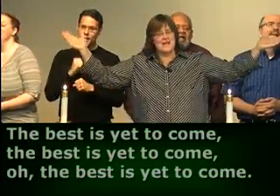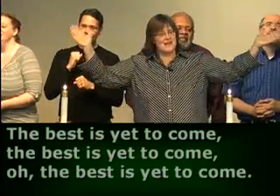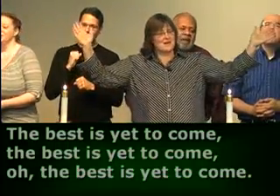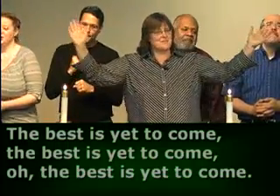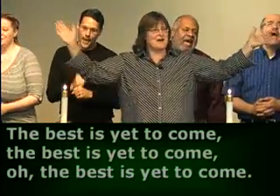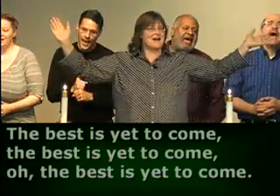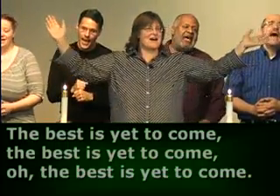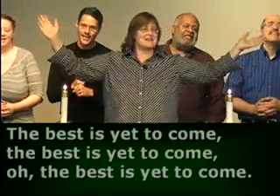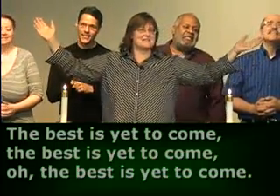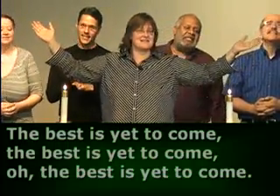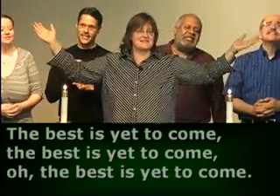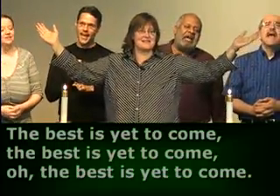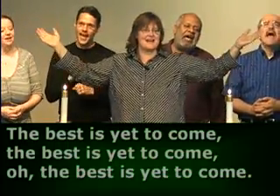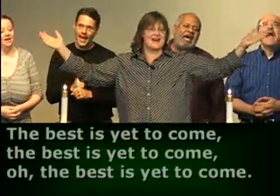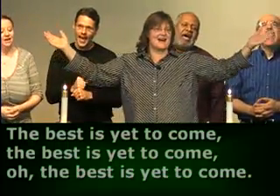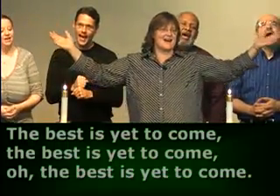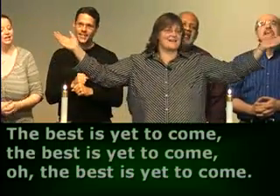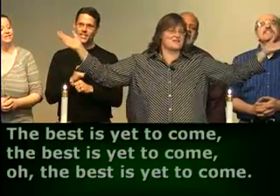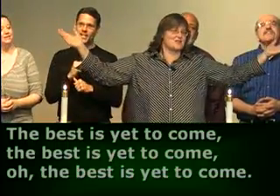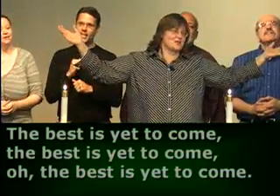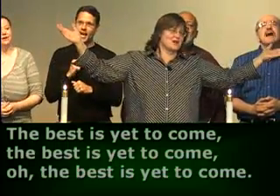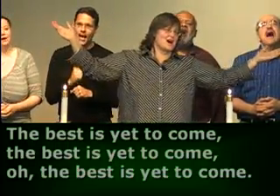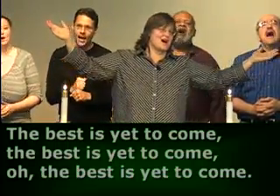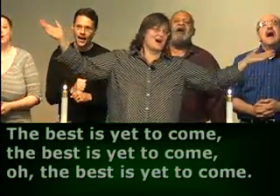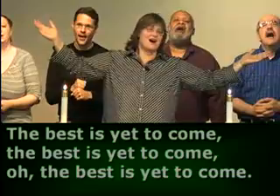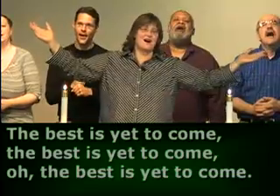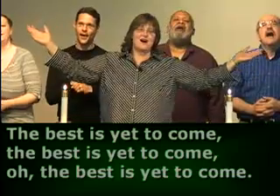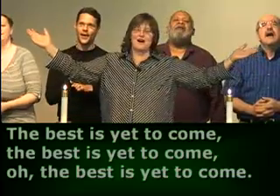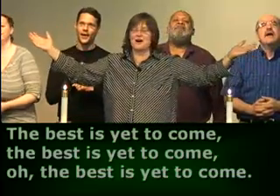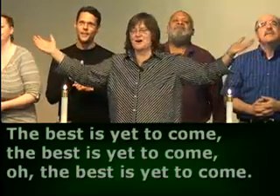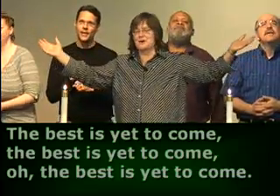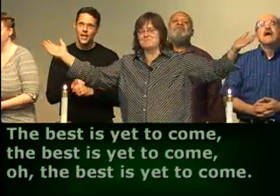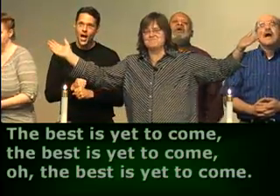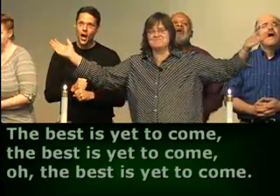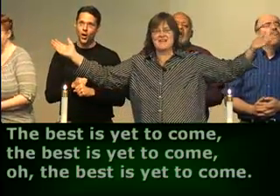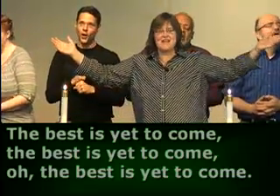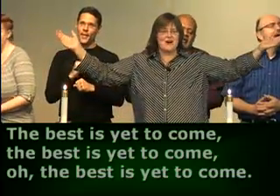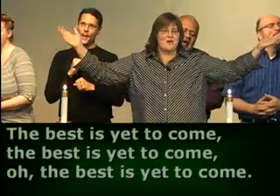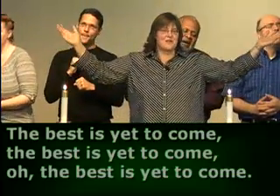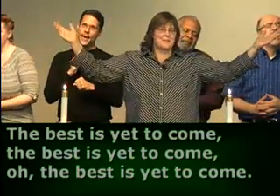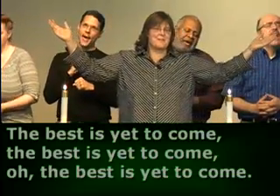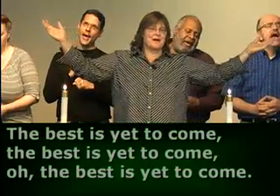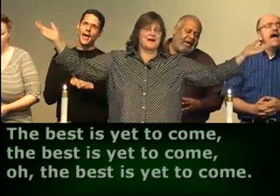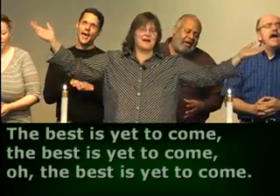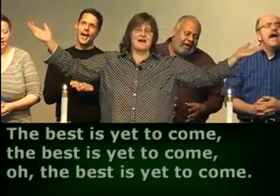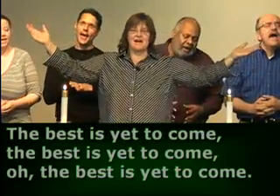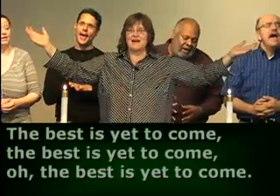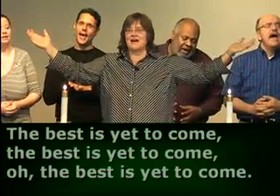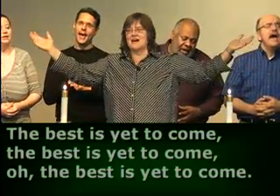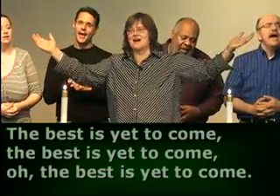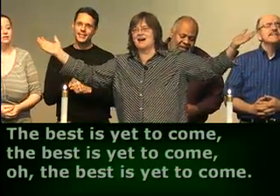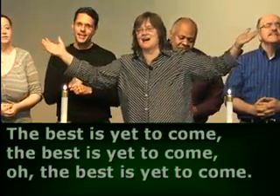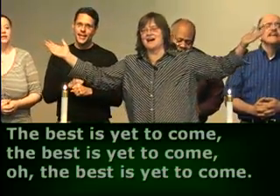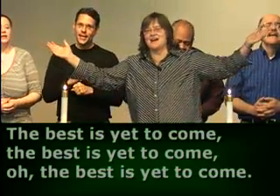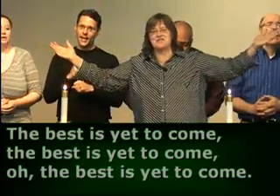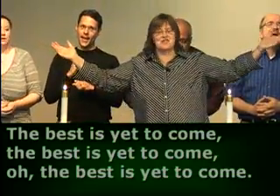come the best is to come all the